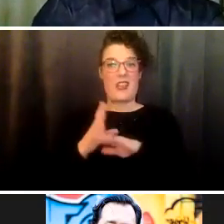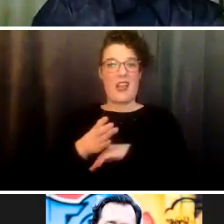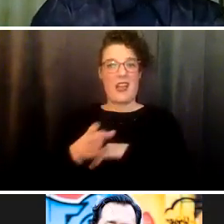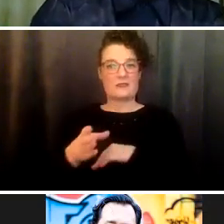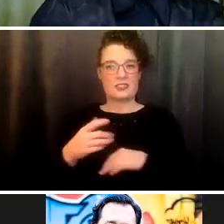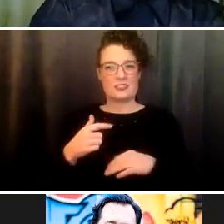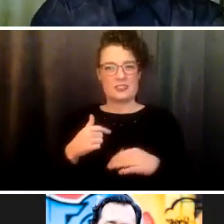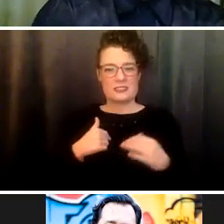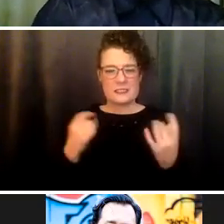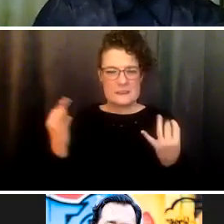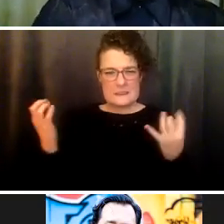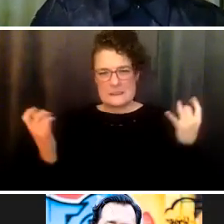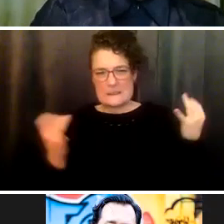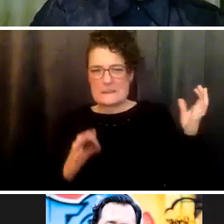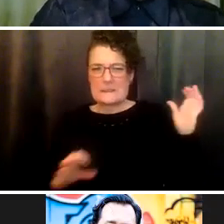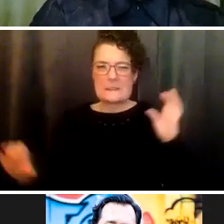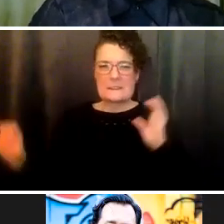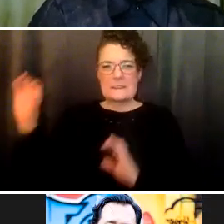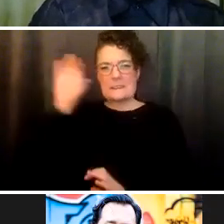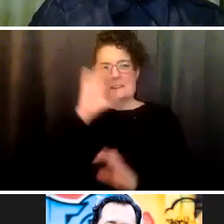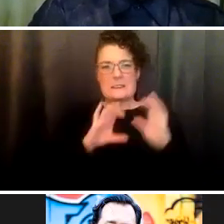search for